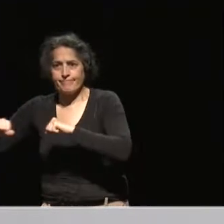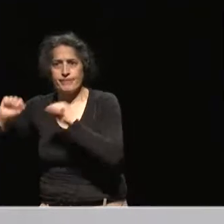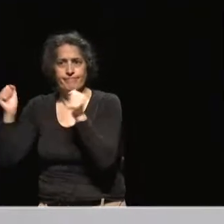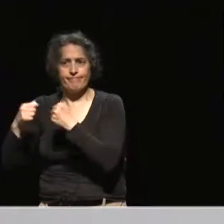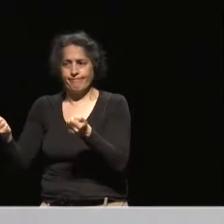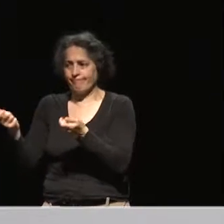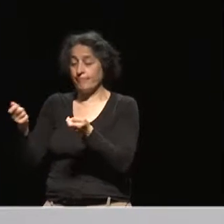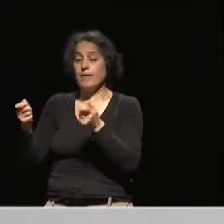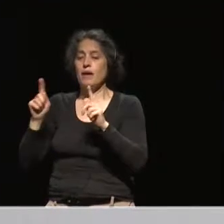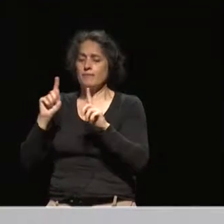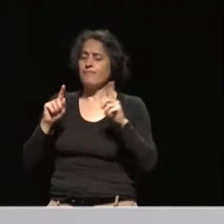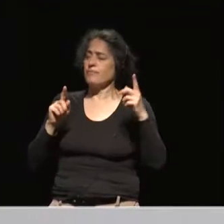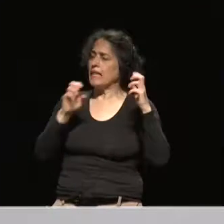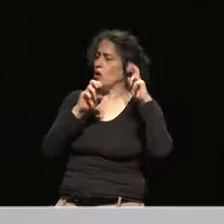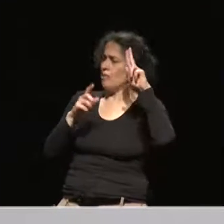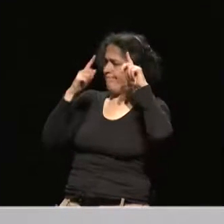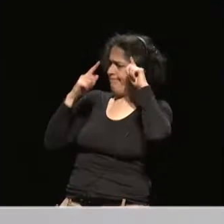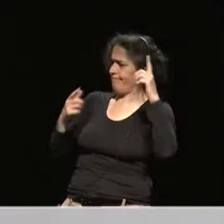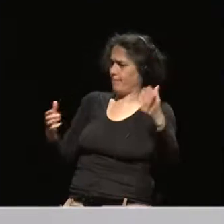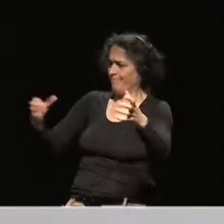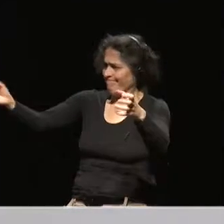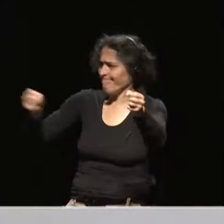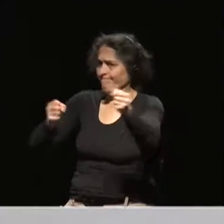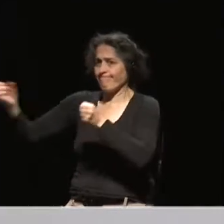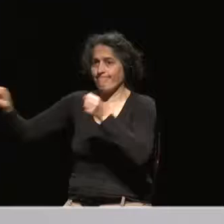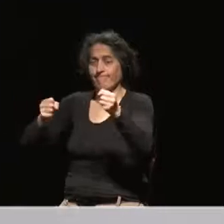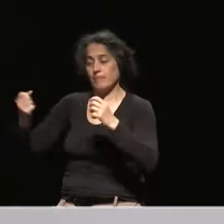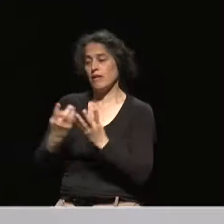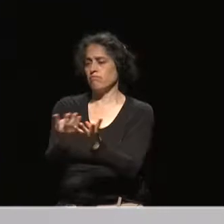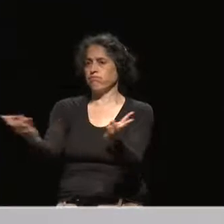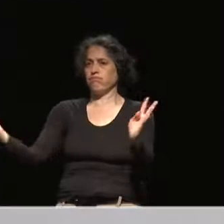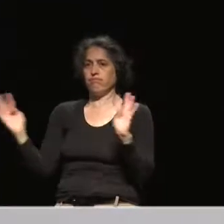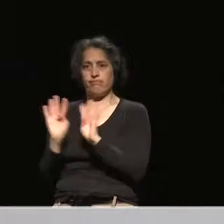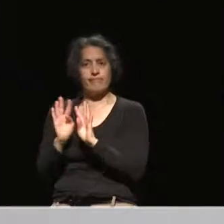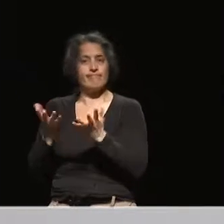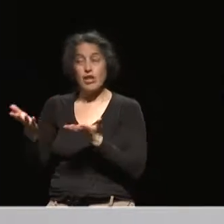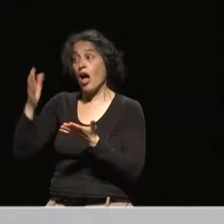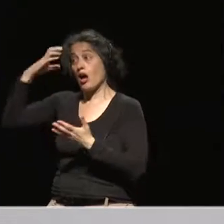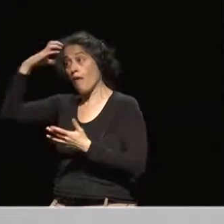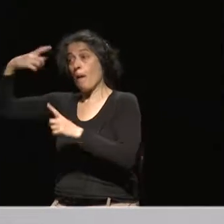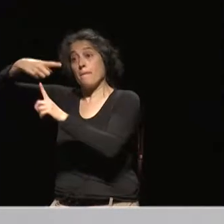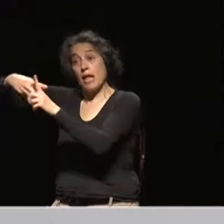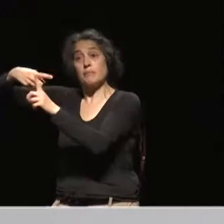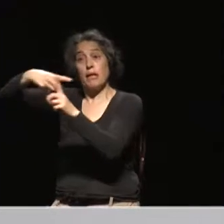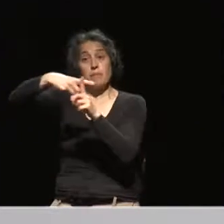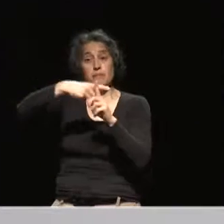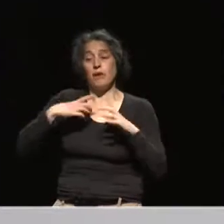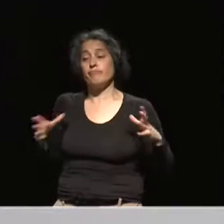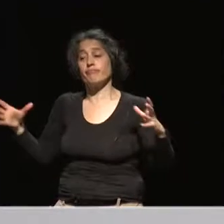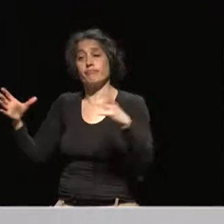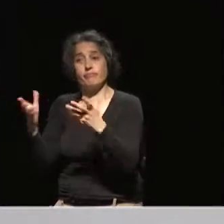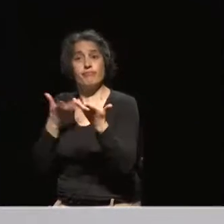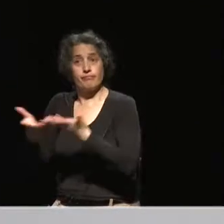else, non-state actors, civil society in that case. Now, we have a role to play as well when it